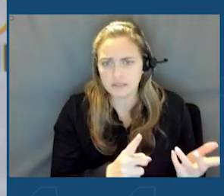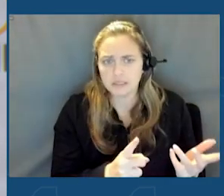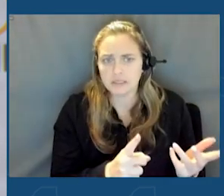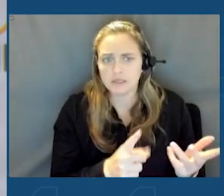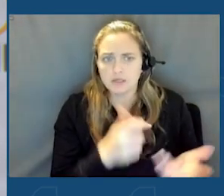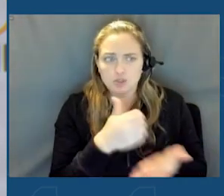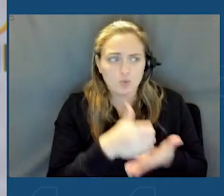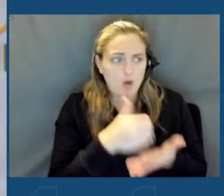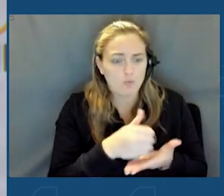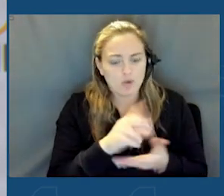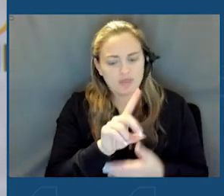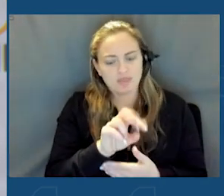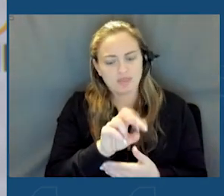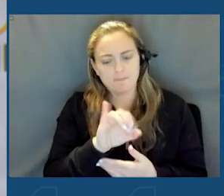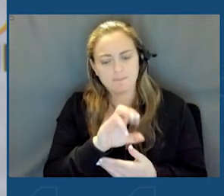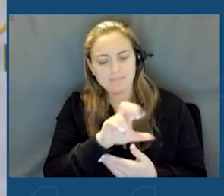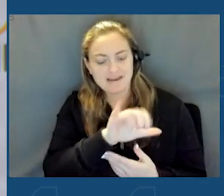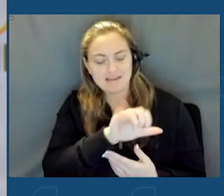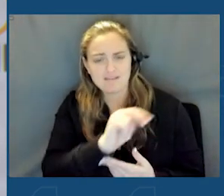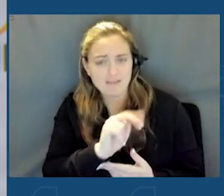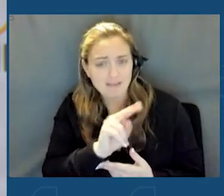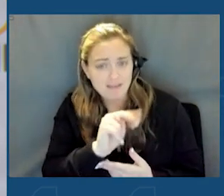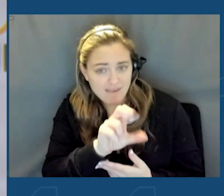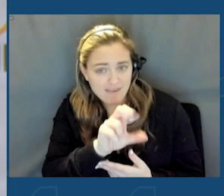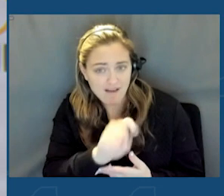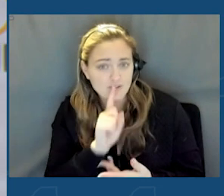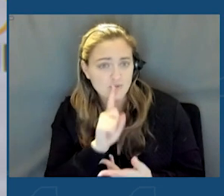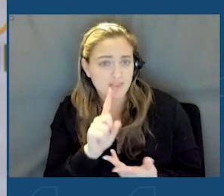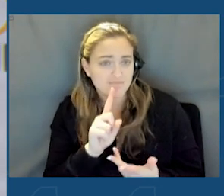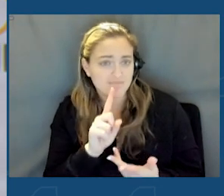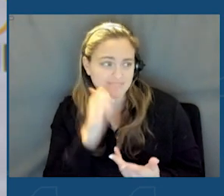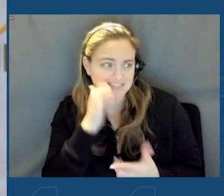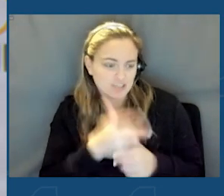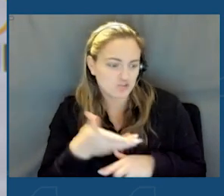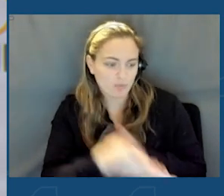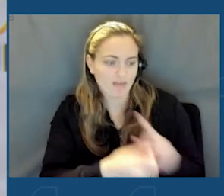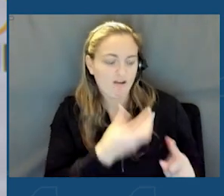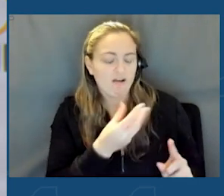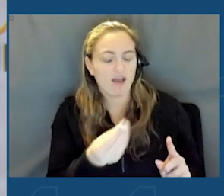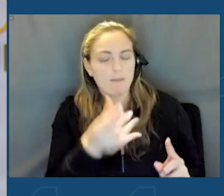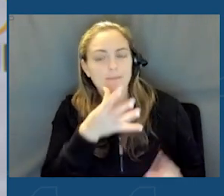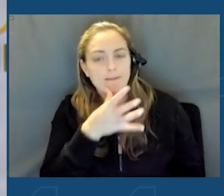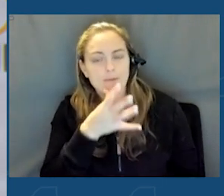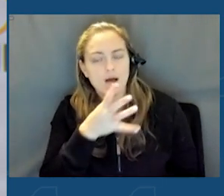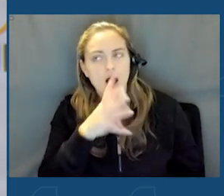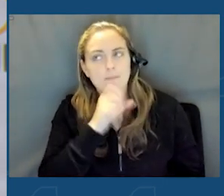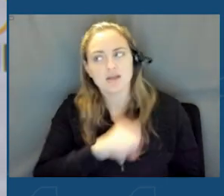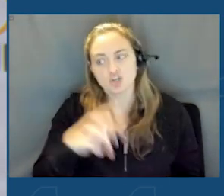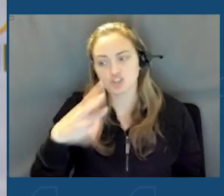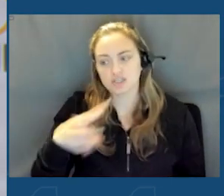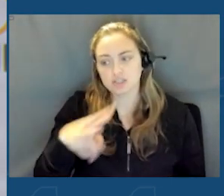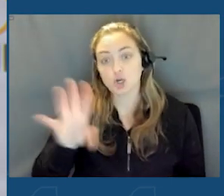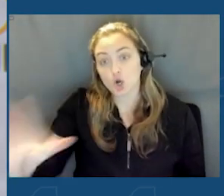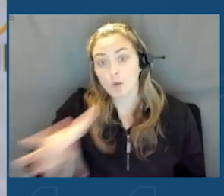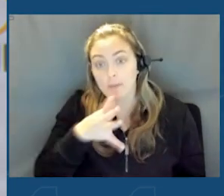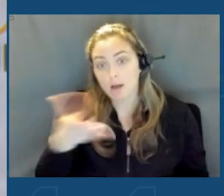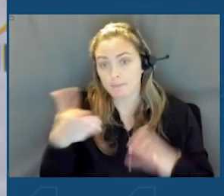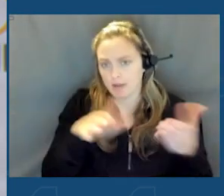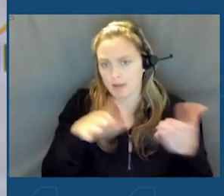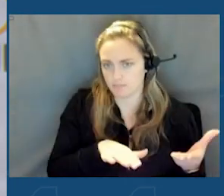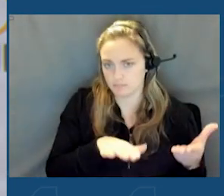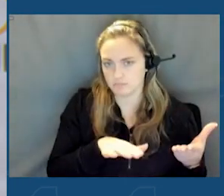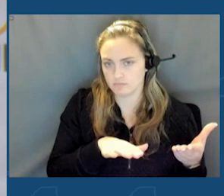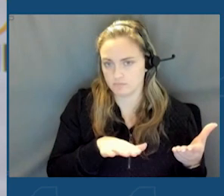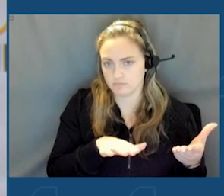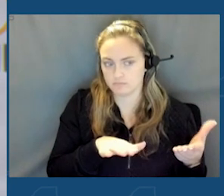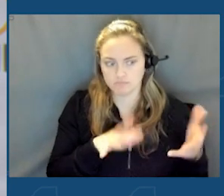nuns' sisters that were in the neighborhood. But when my mom was 16, her own mother died, left her with 3